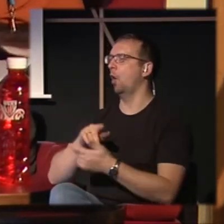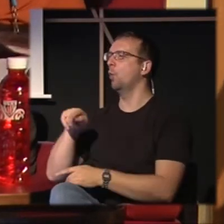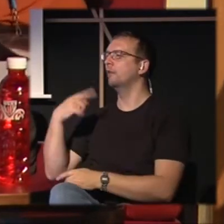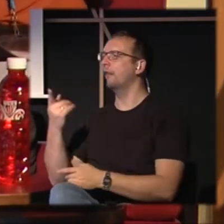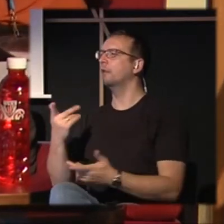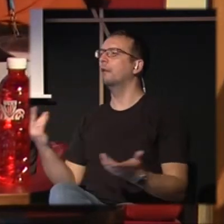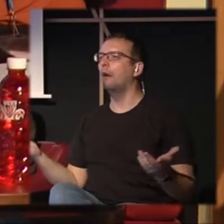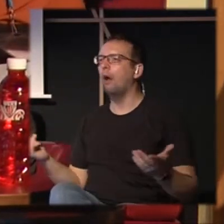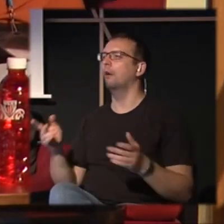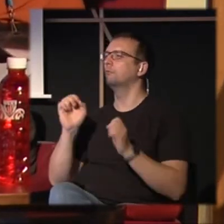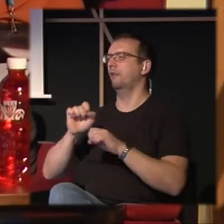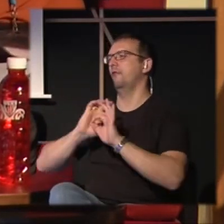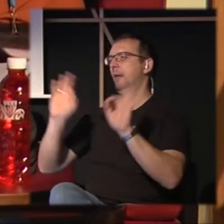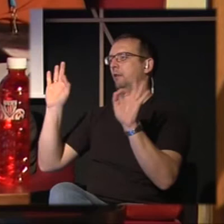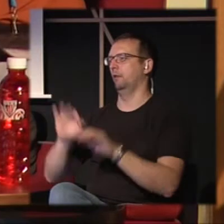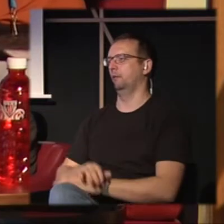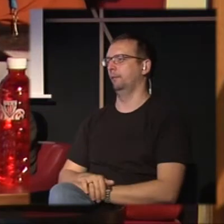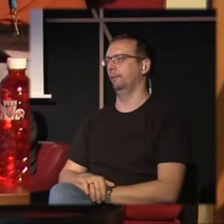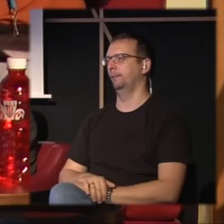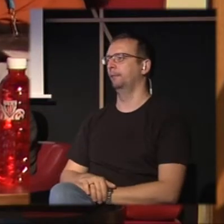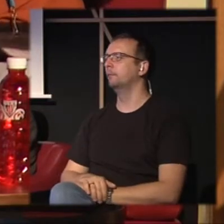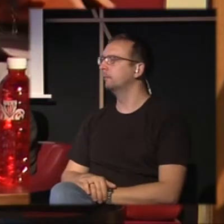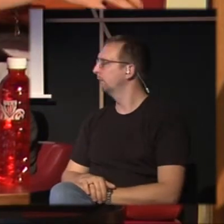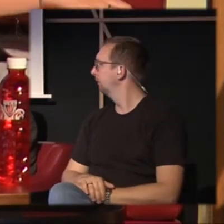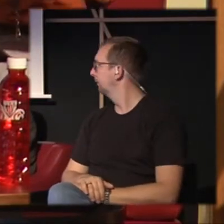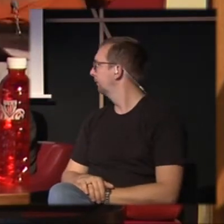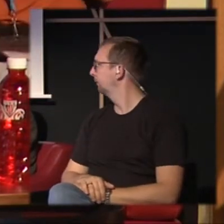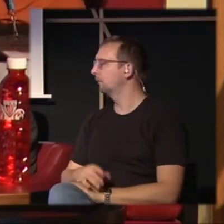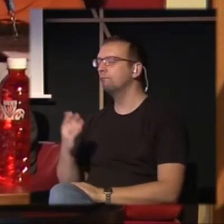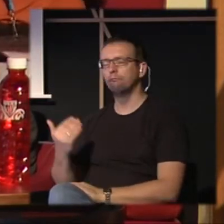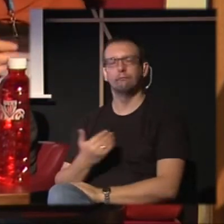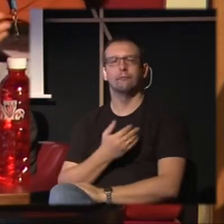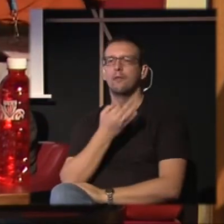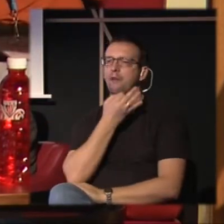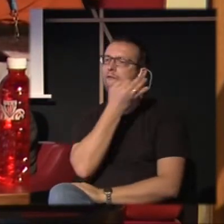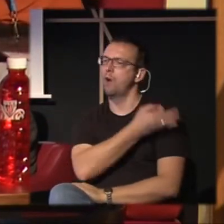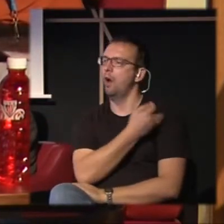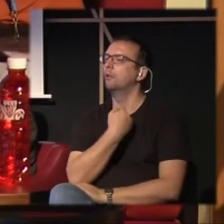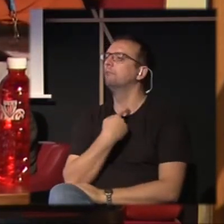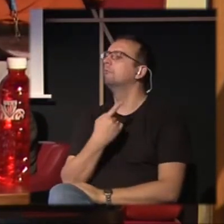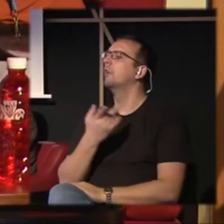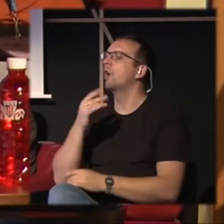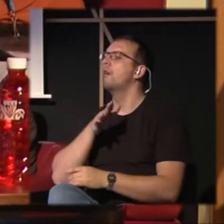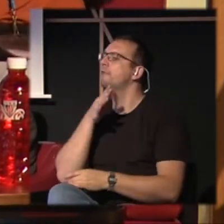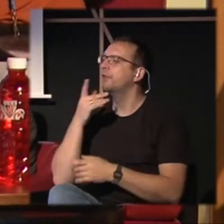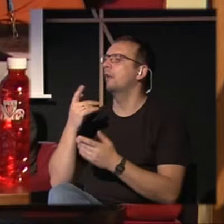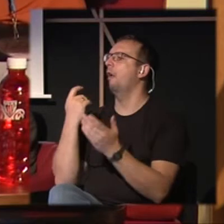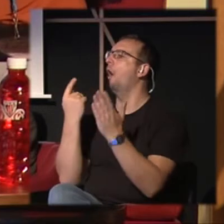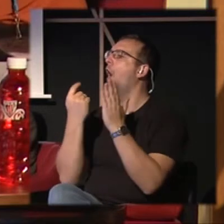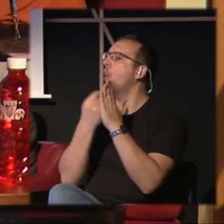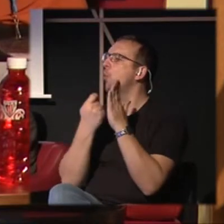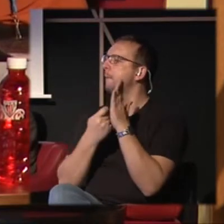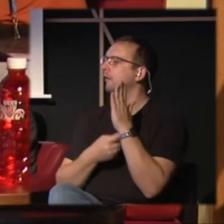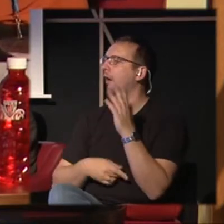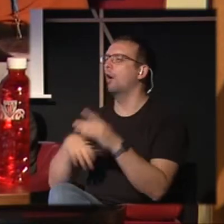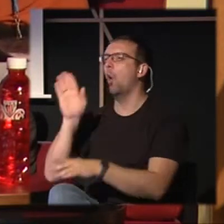stage about why it's so beneficial to both the disabled person and the employee to hire disabled people. So I wanted to